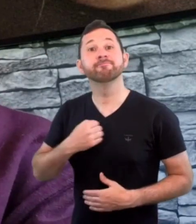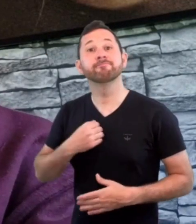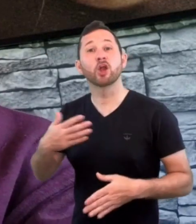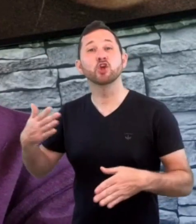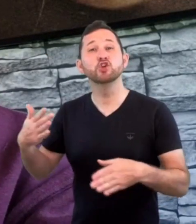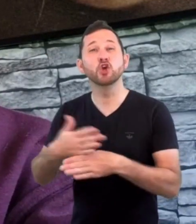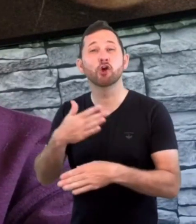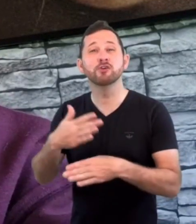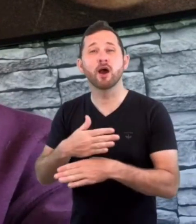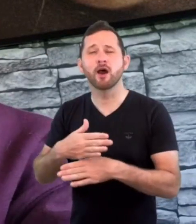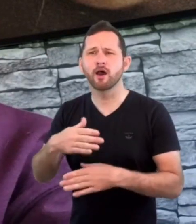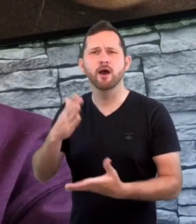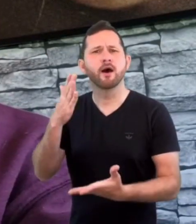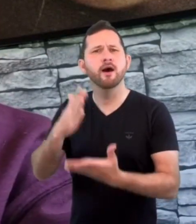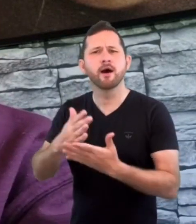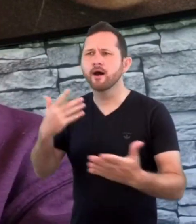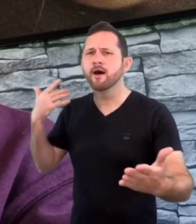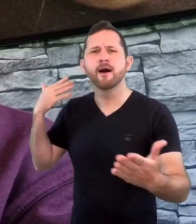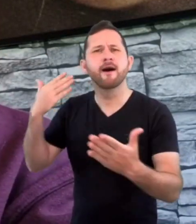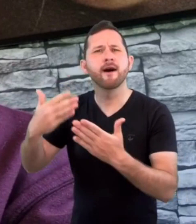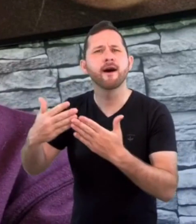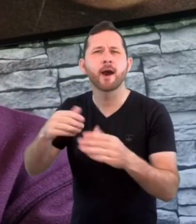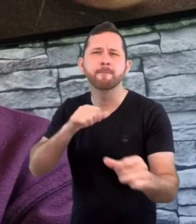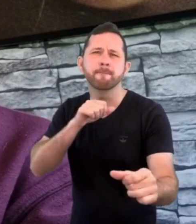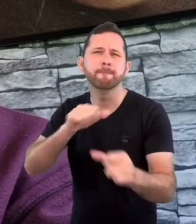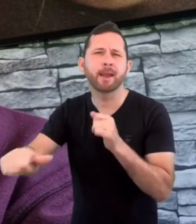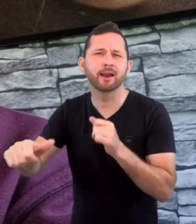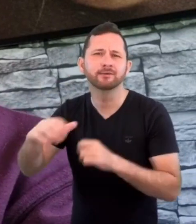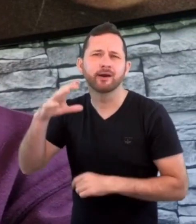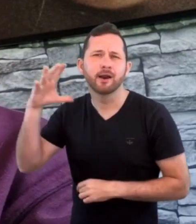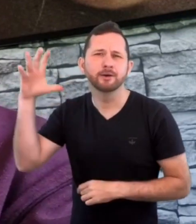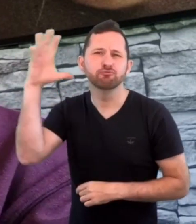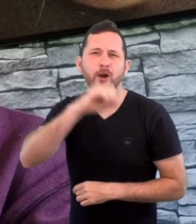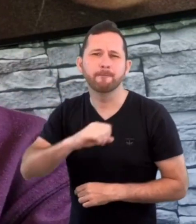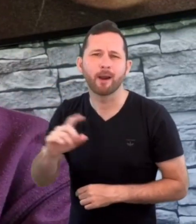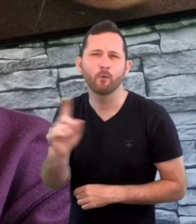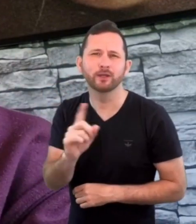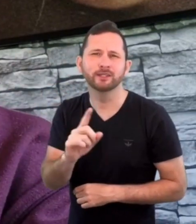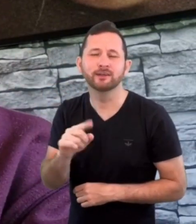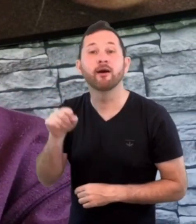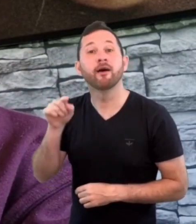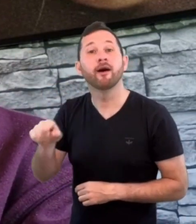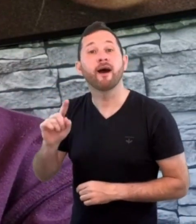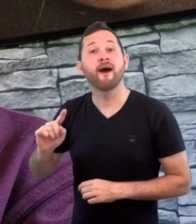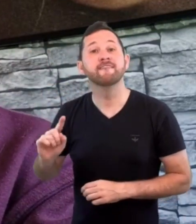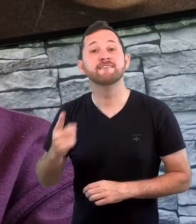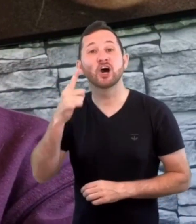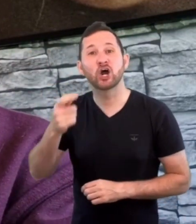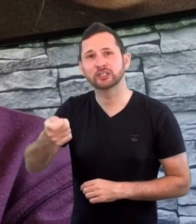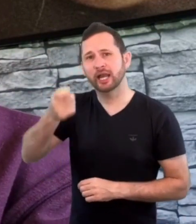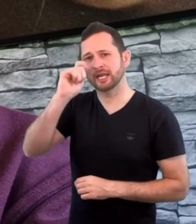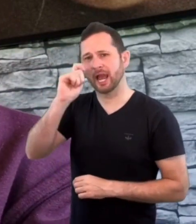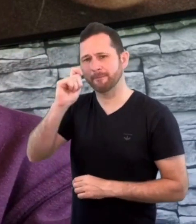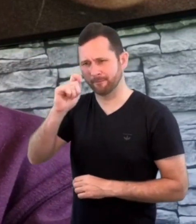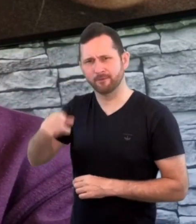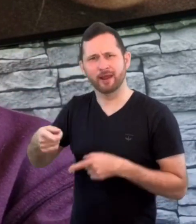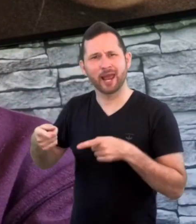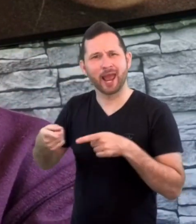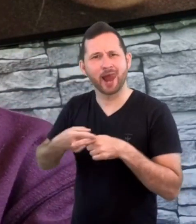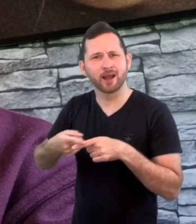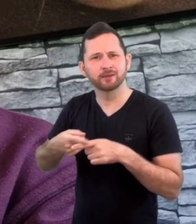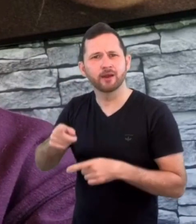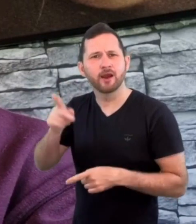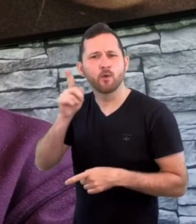So one of my biggest highlights in my career so far has got to be receiving my first cap for England Women's